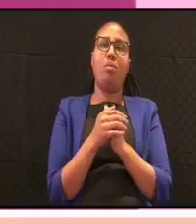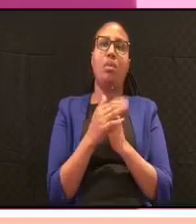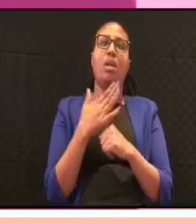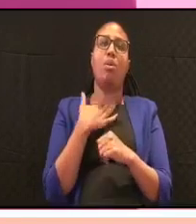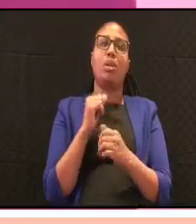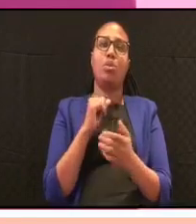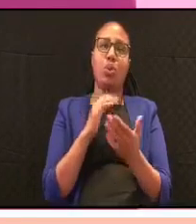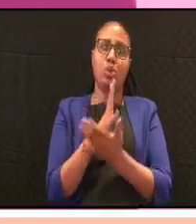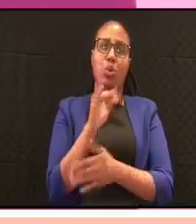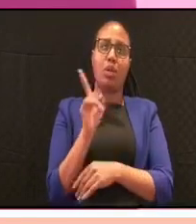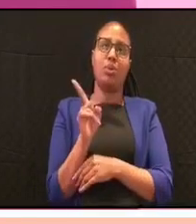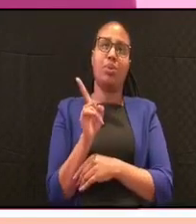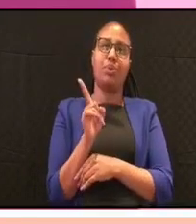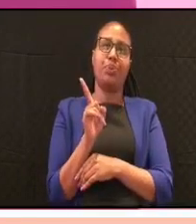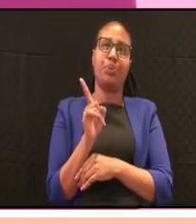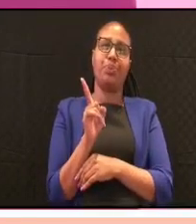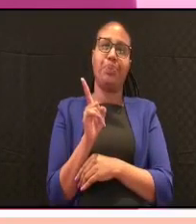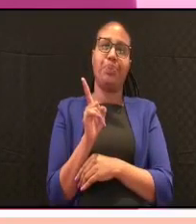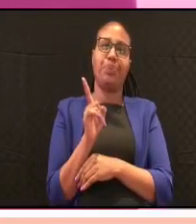to assure you